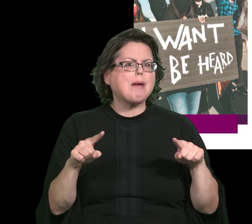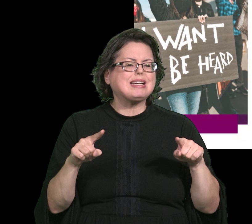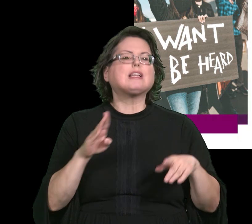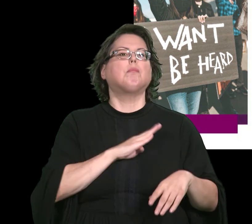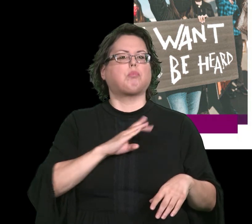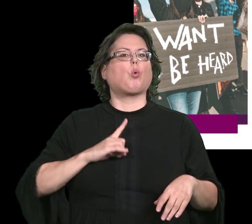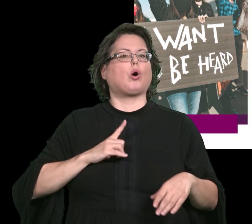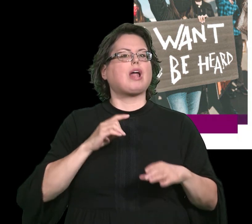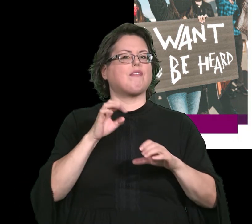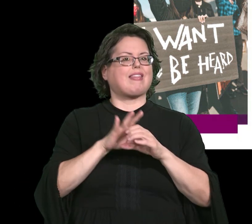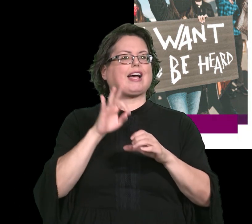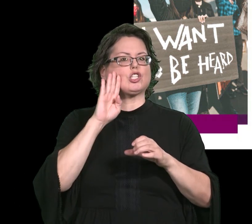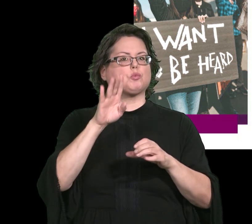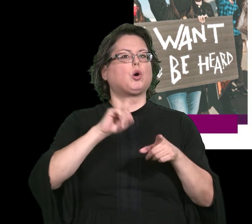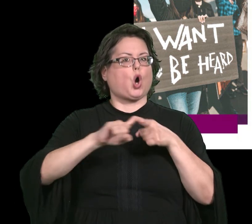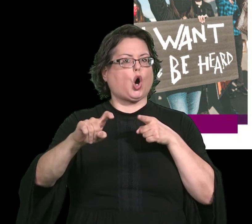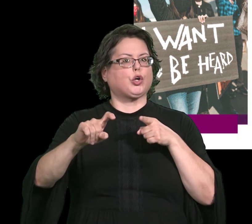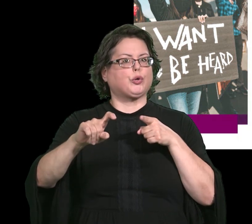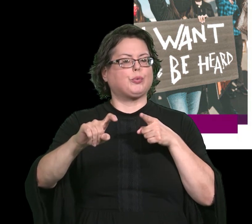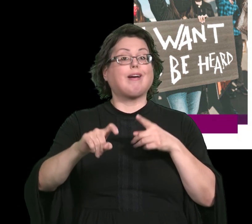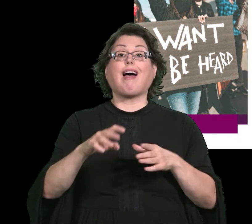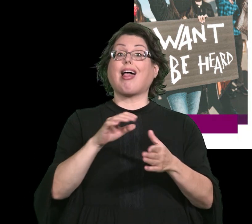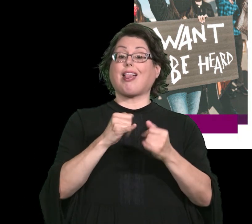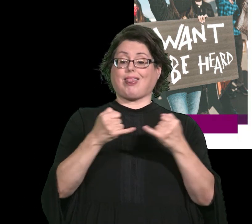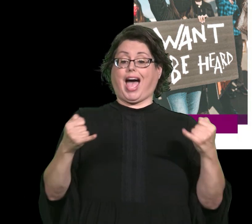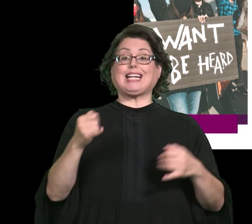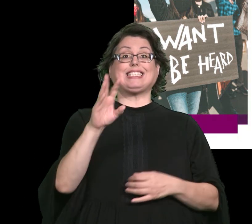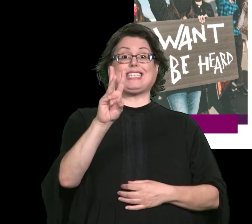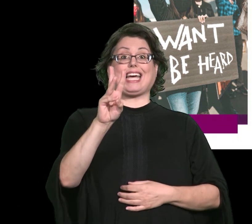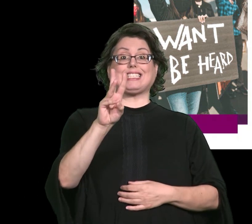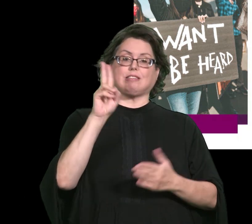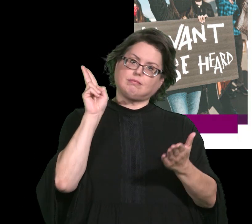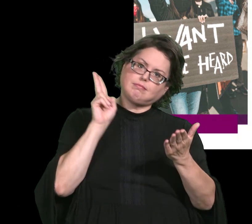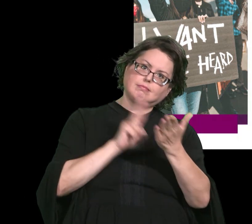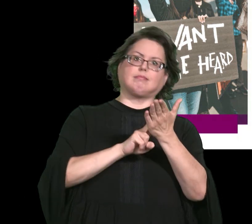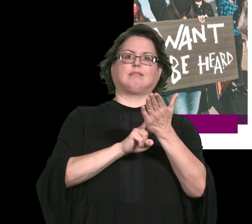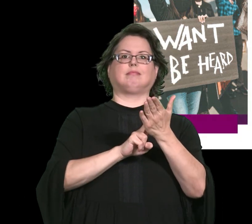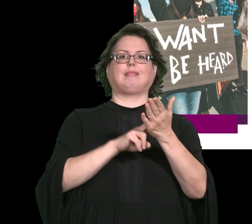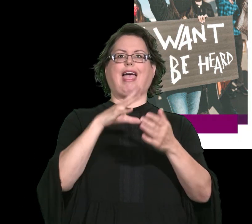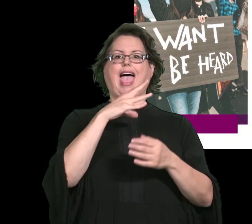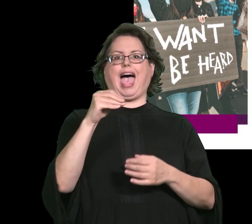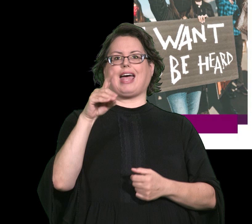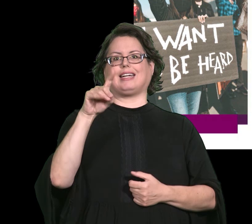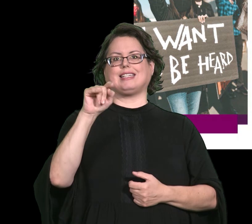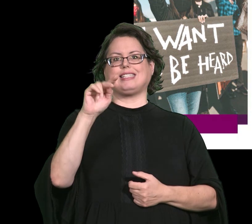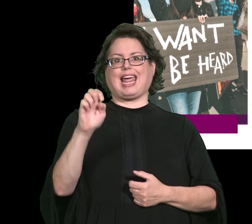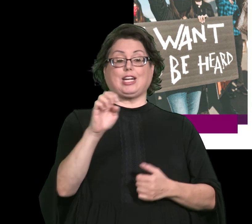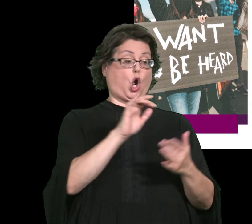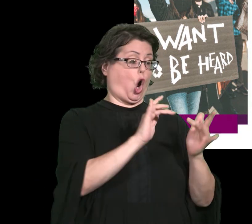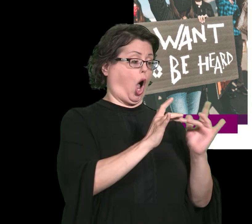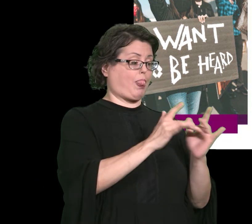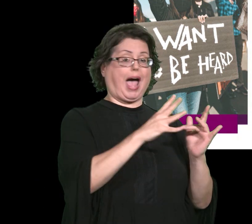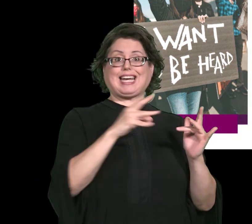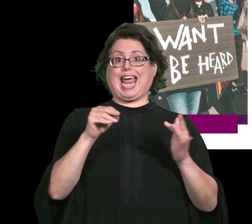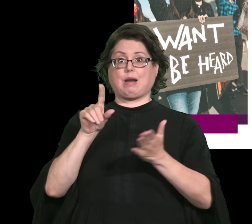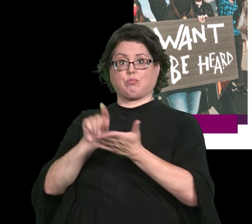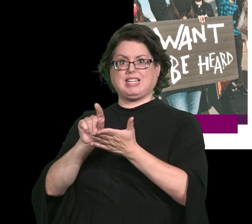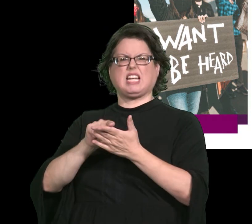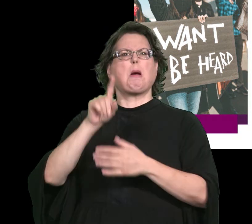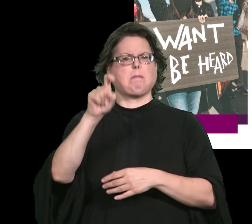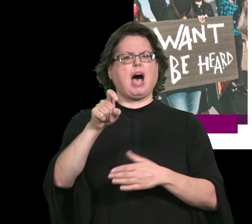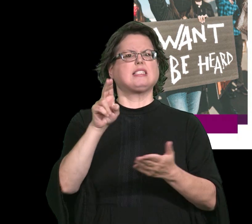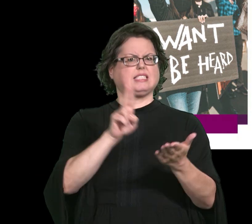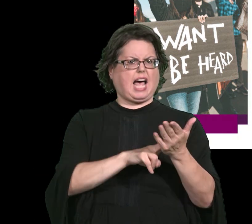you. Line 6, for the declaration, you must sign and date, both online and printed